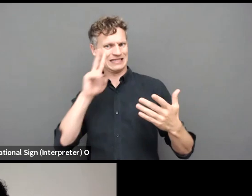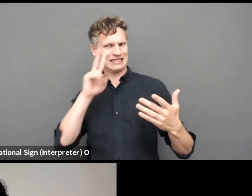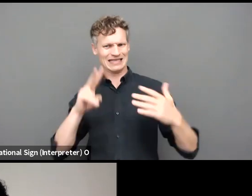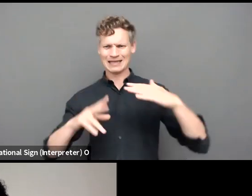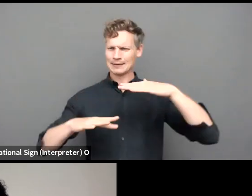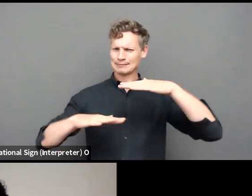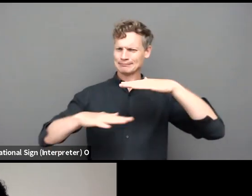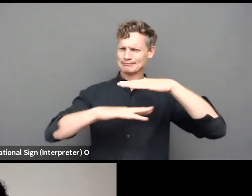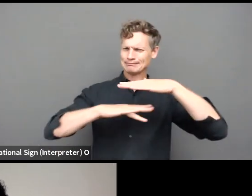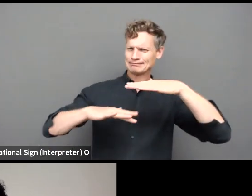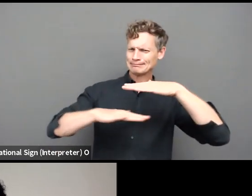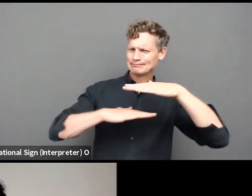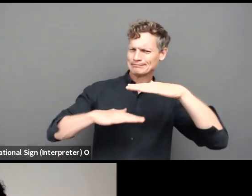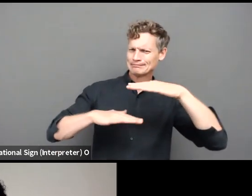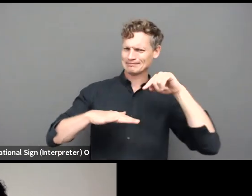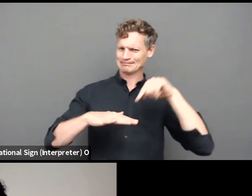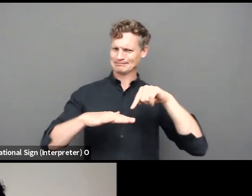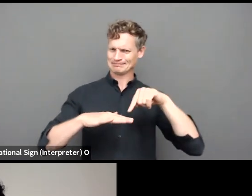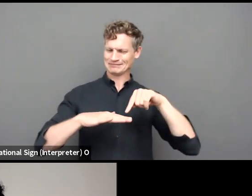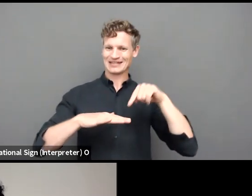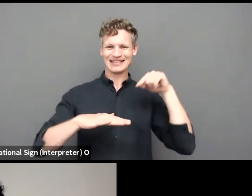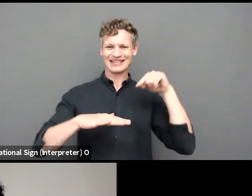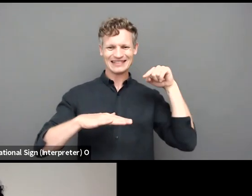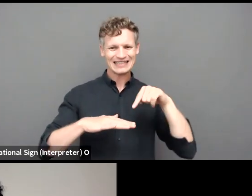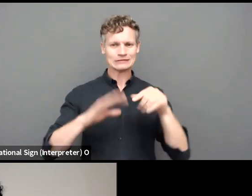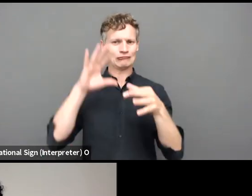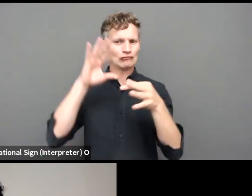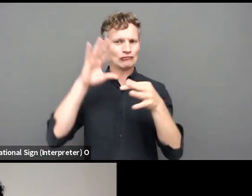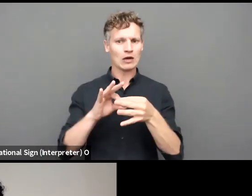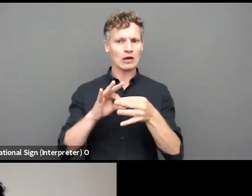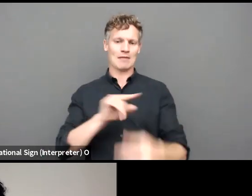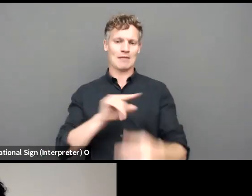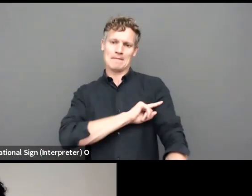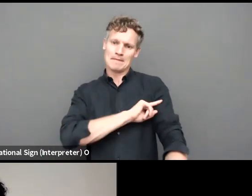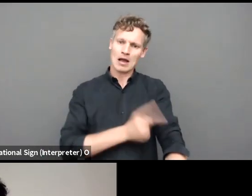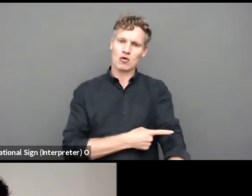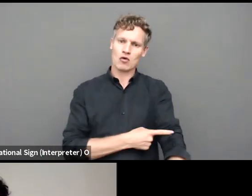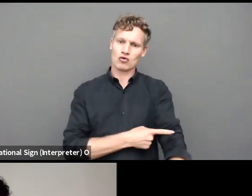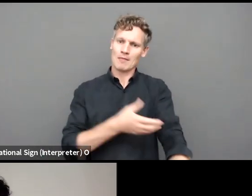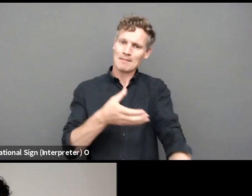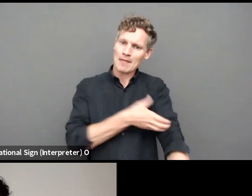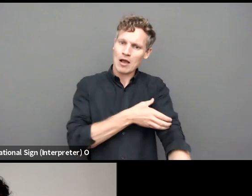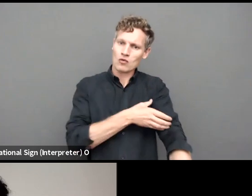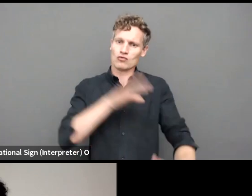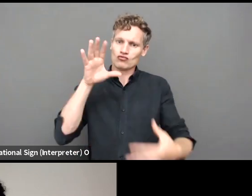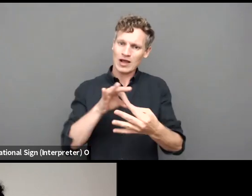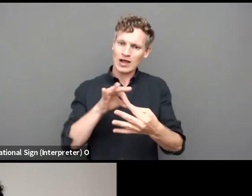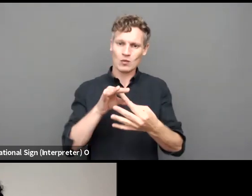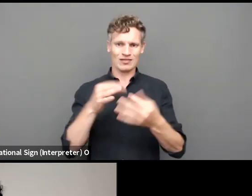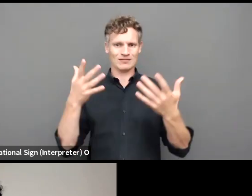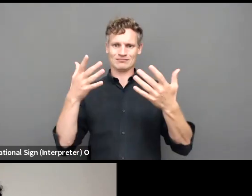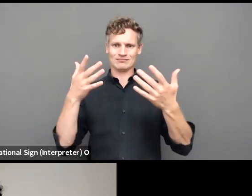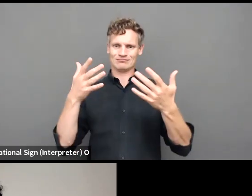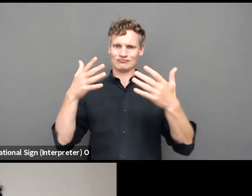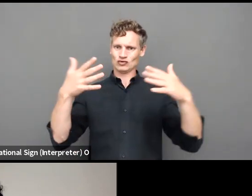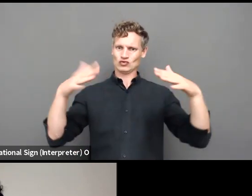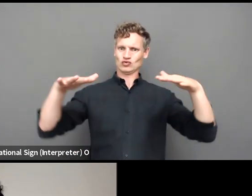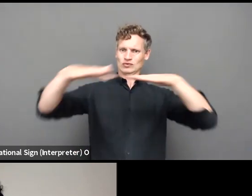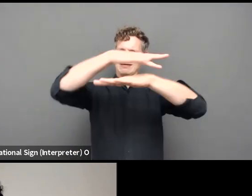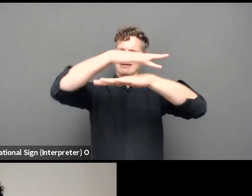is a debate about power relations in society and the unequal distribution of power.